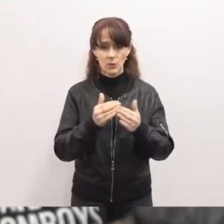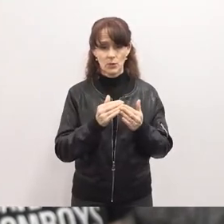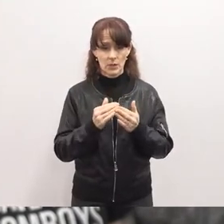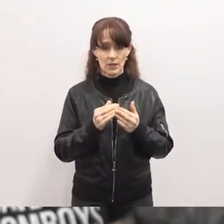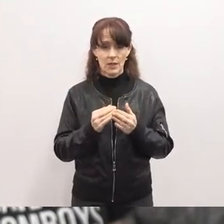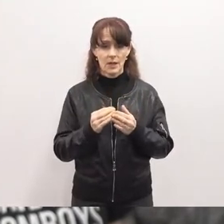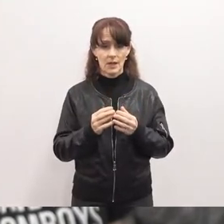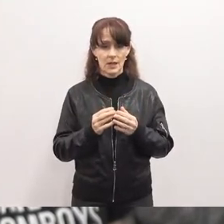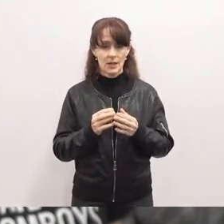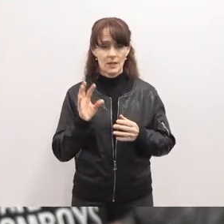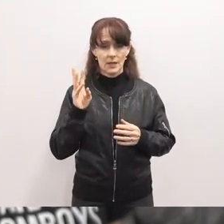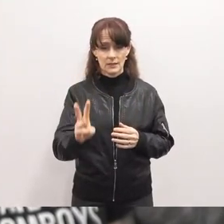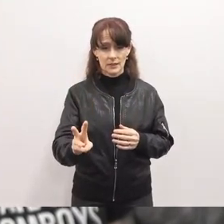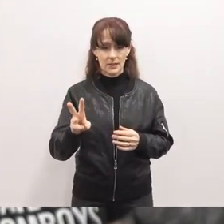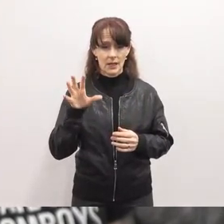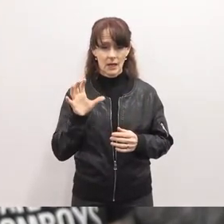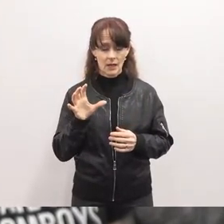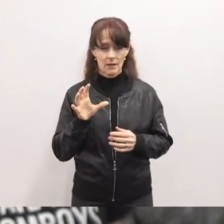we have